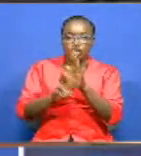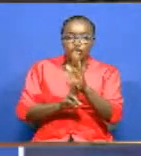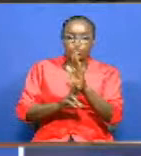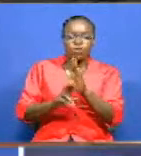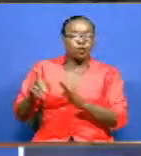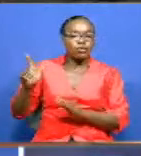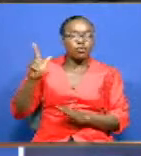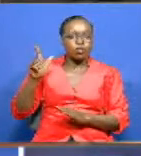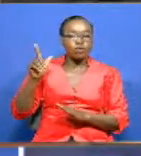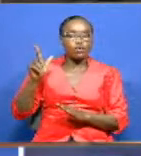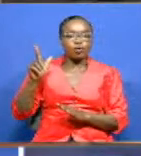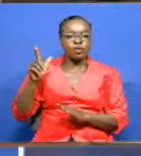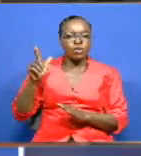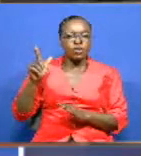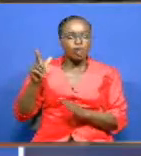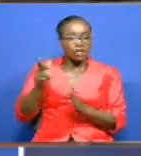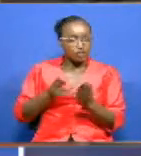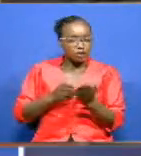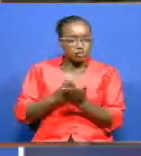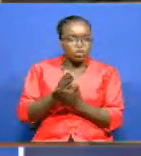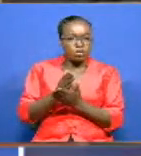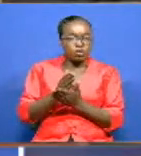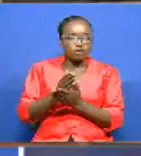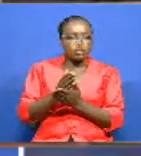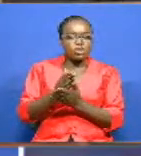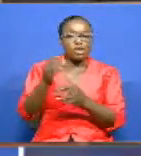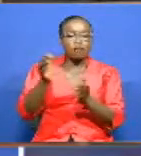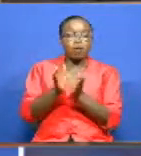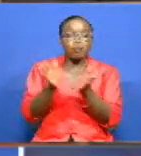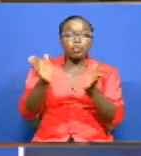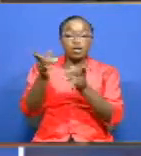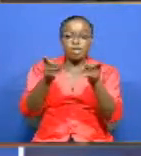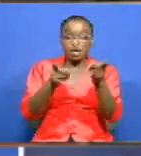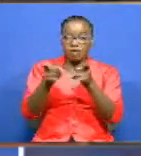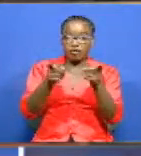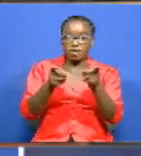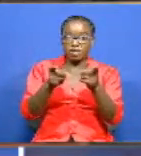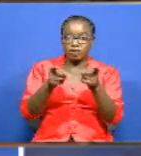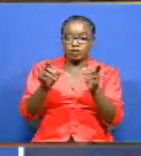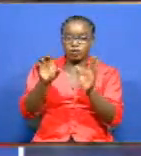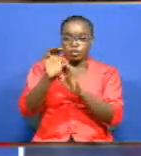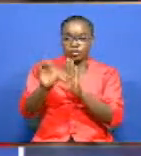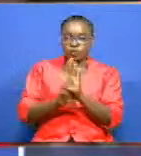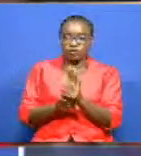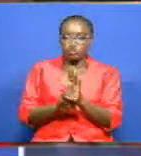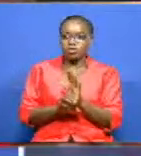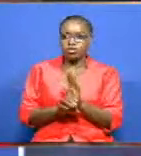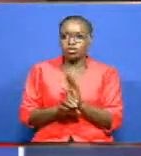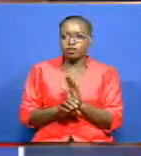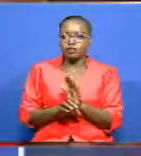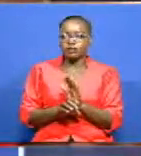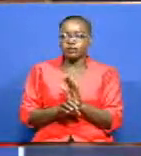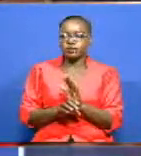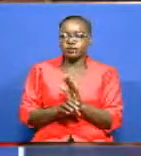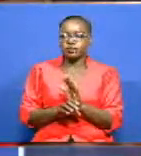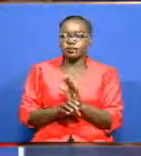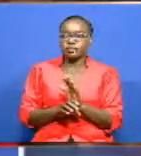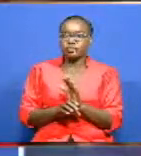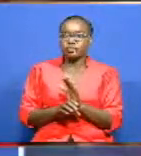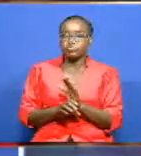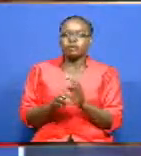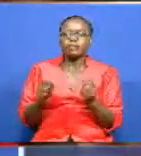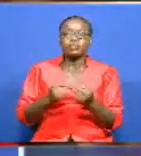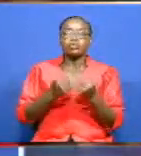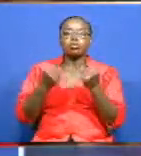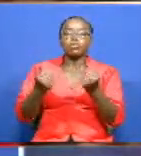and fidelity to the same across public governance to the Constitution. She will then receive the instruments